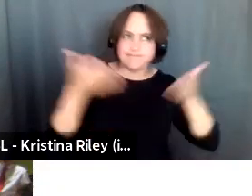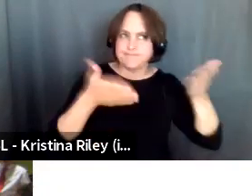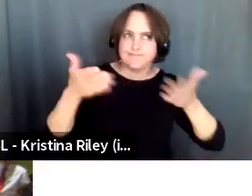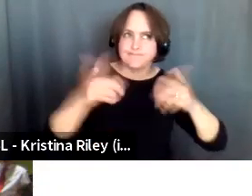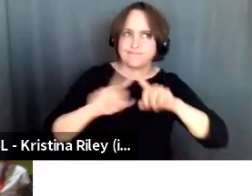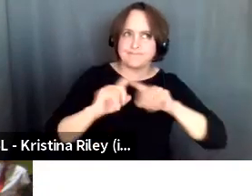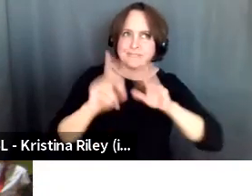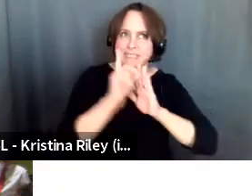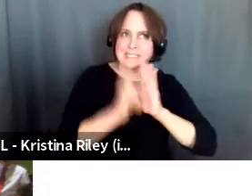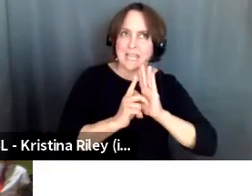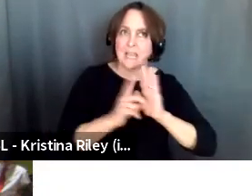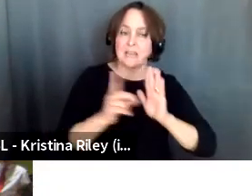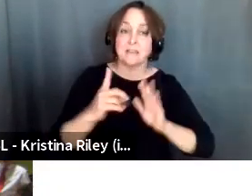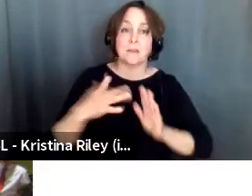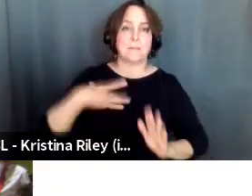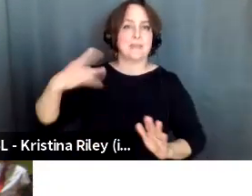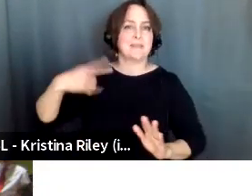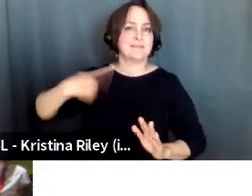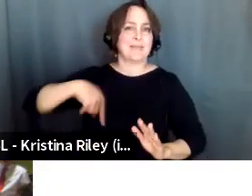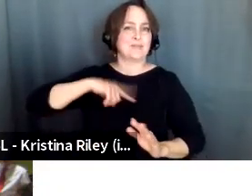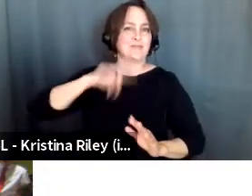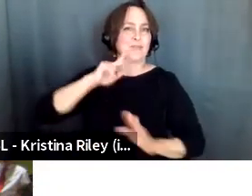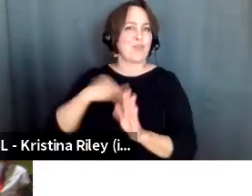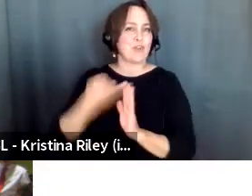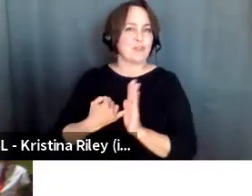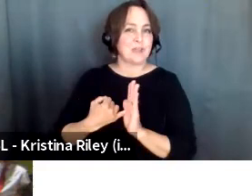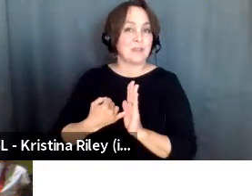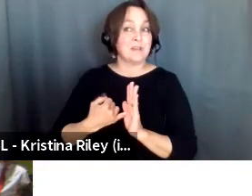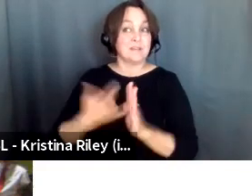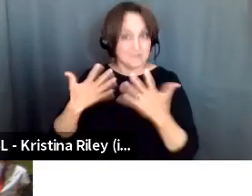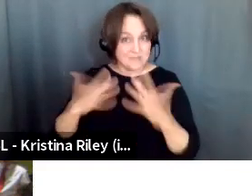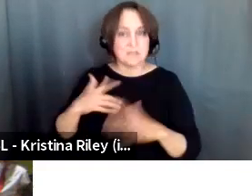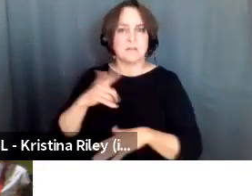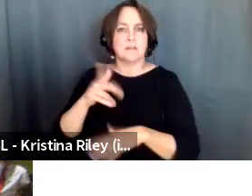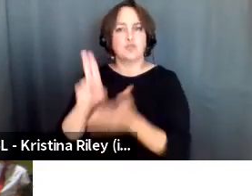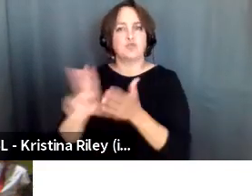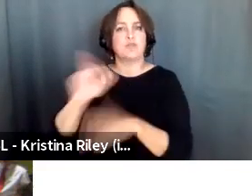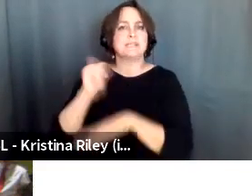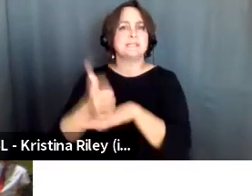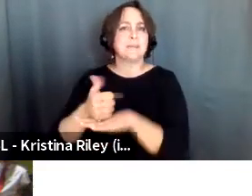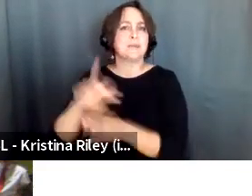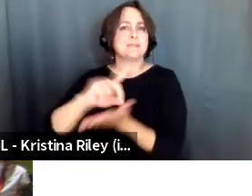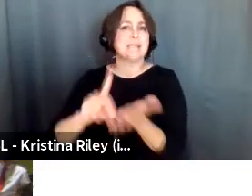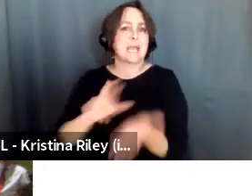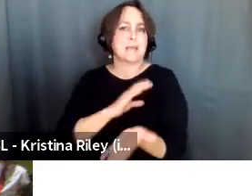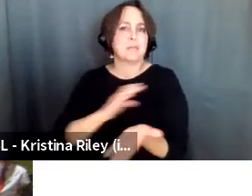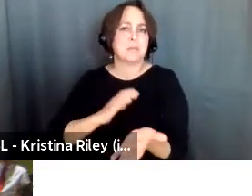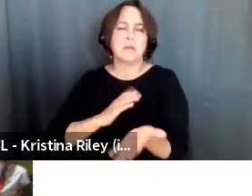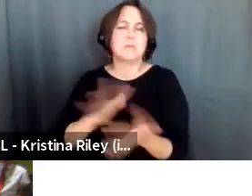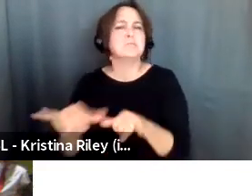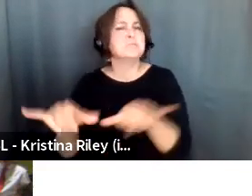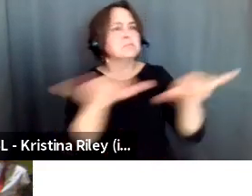project, the university set up a design committee, which isn't all that different from a lot of projects.